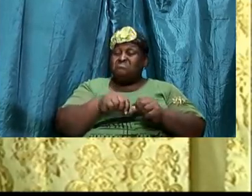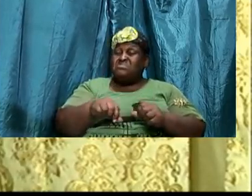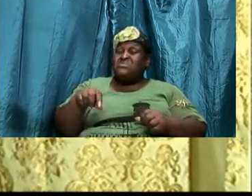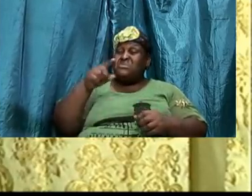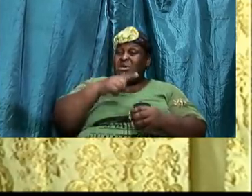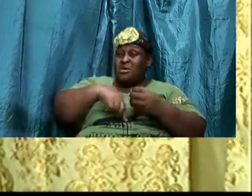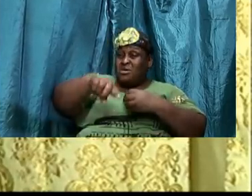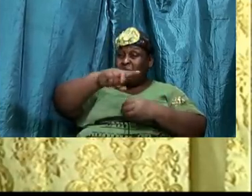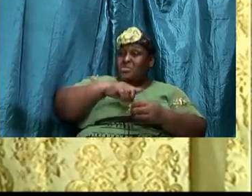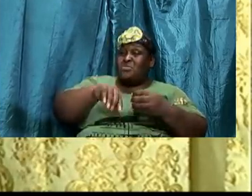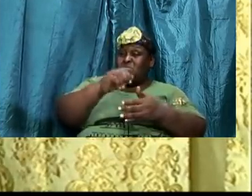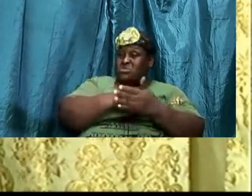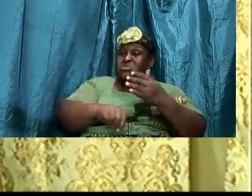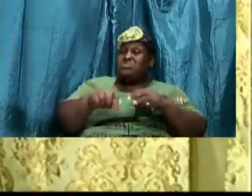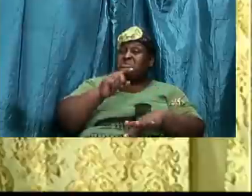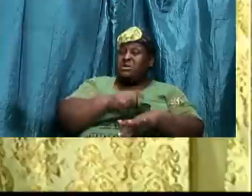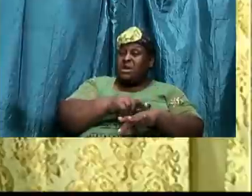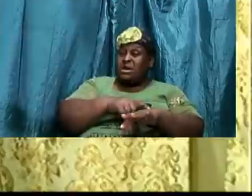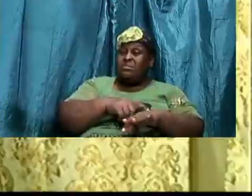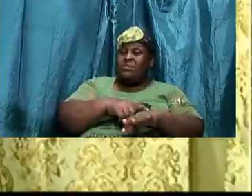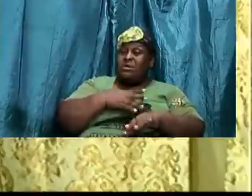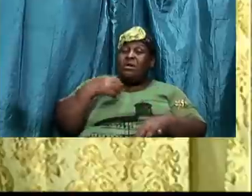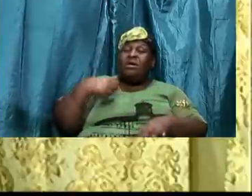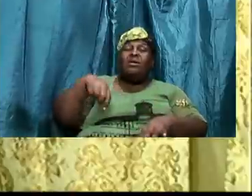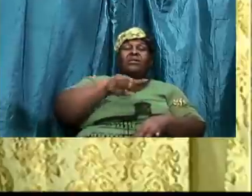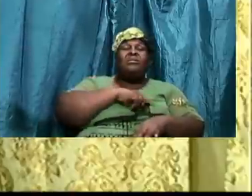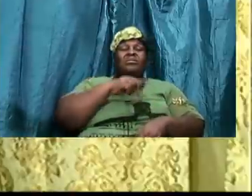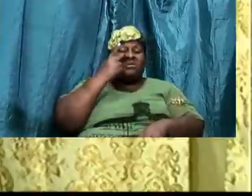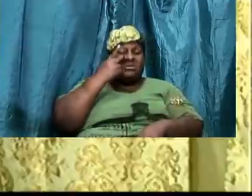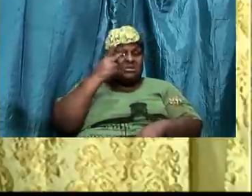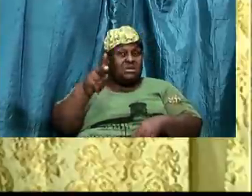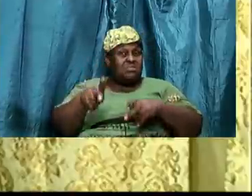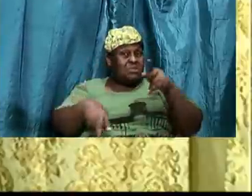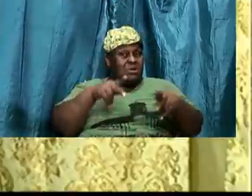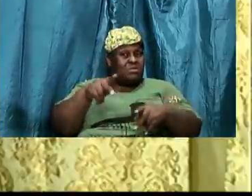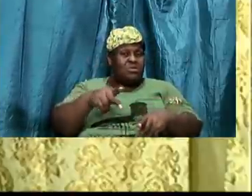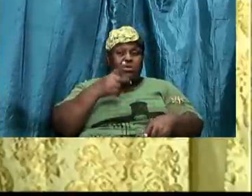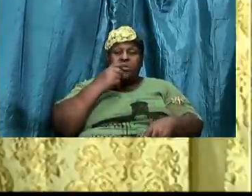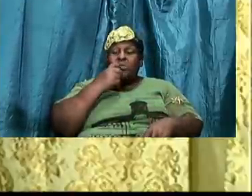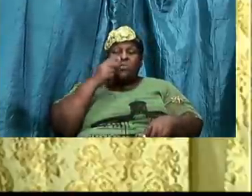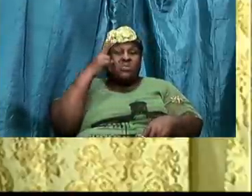seen persons who the adversary has persuaded.